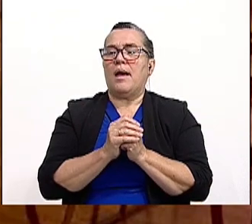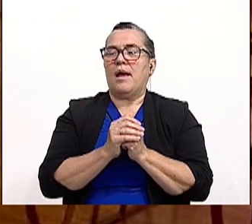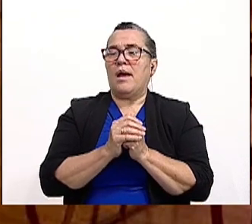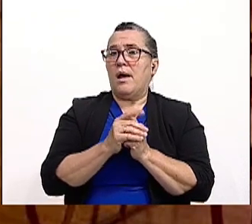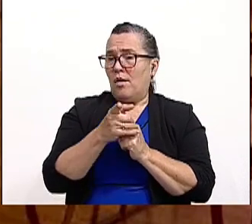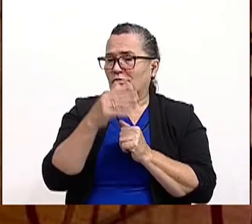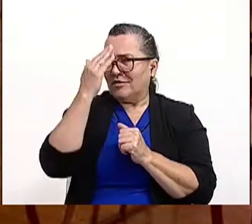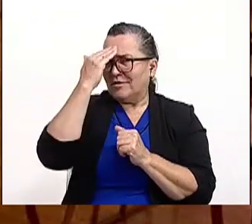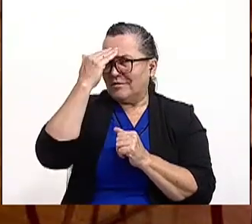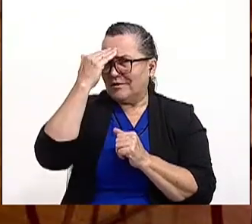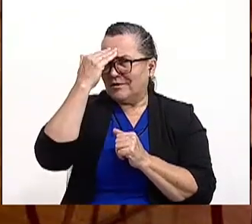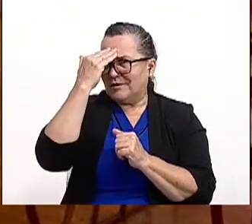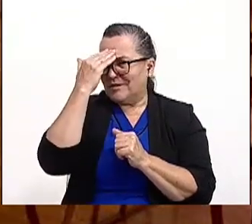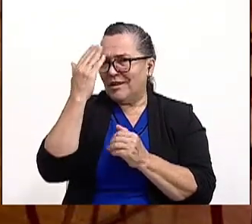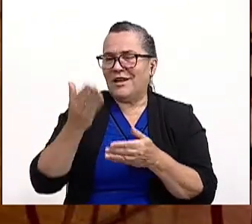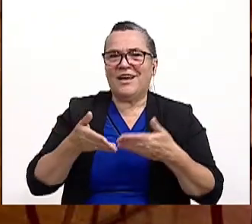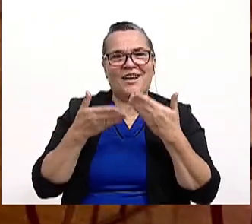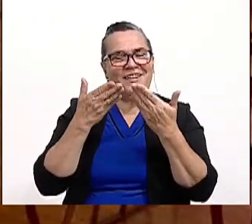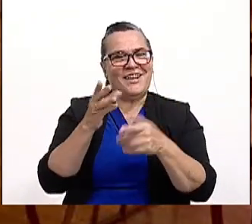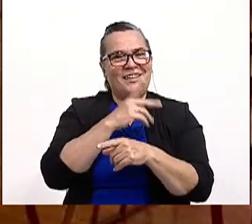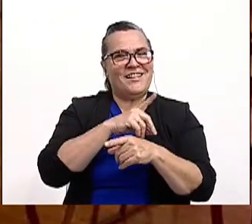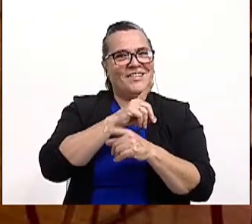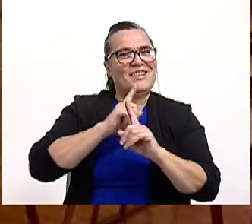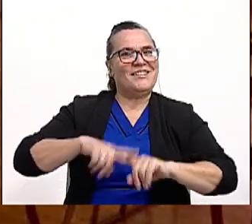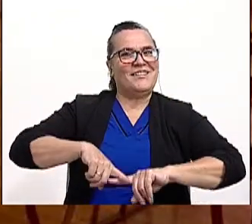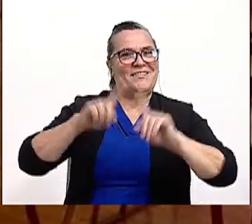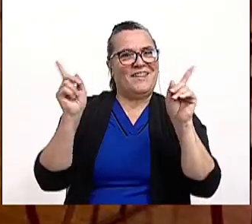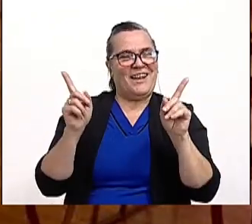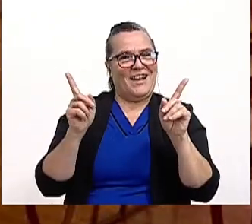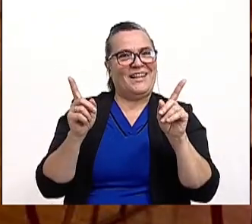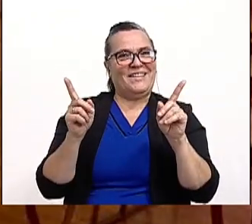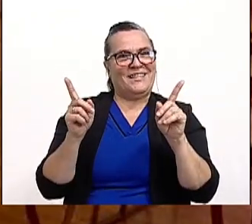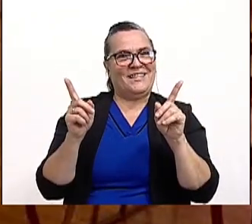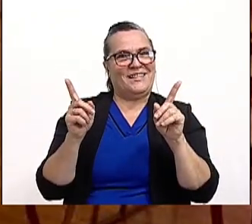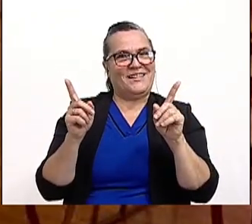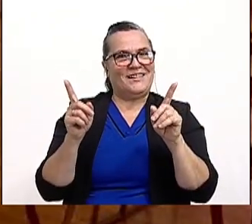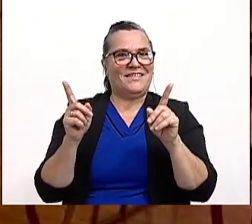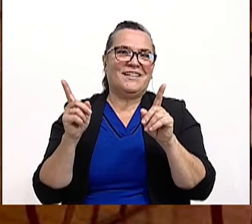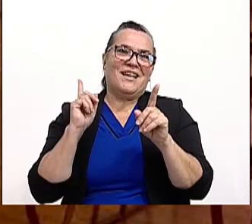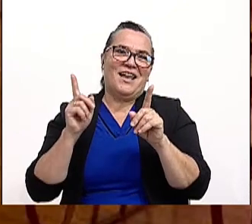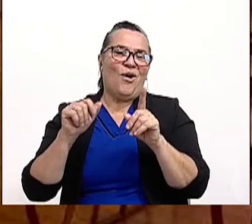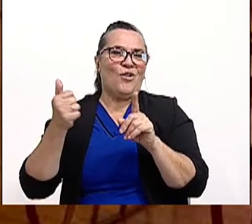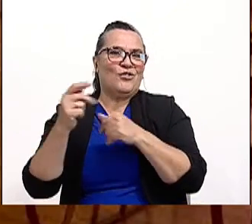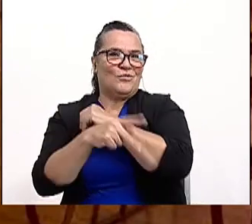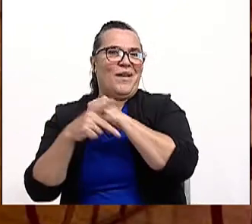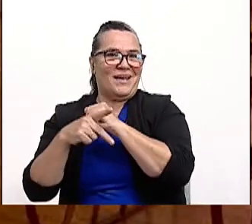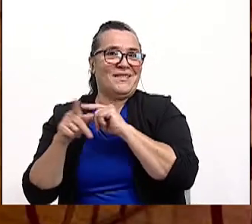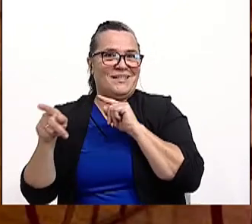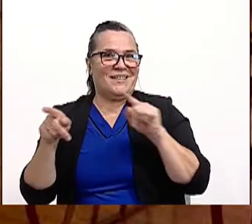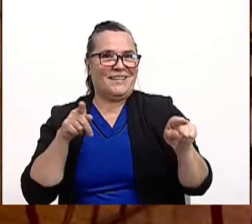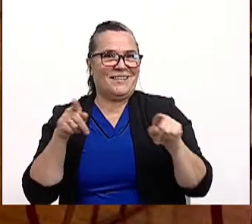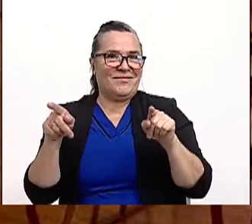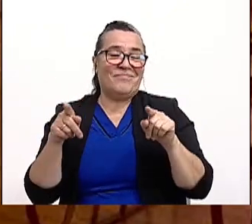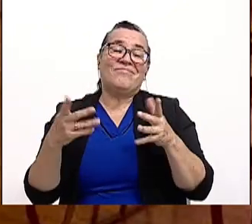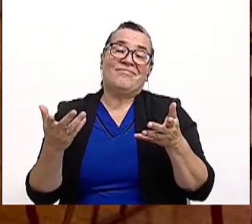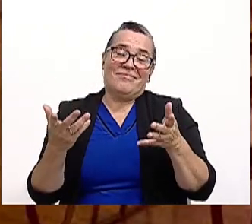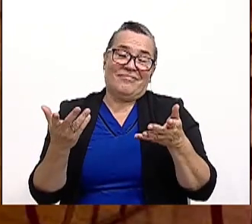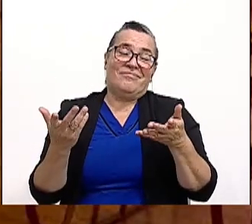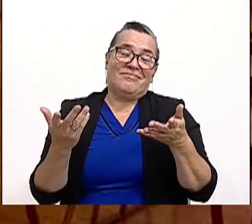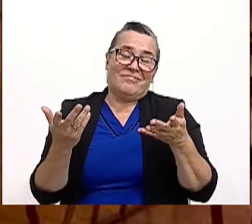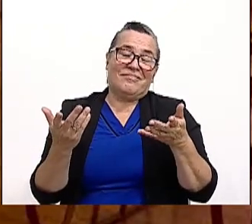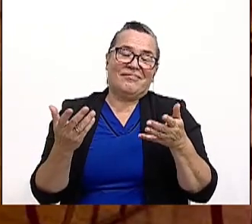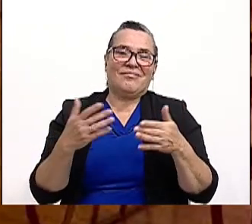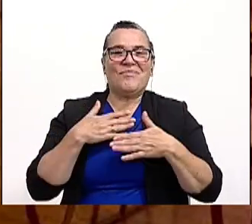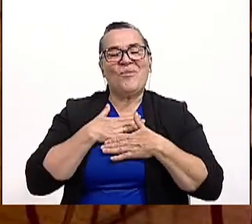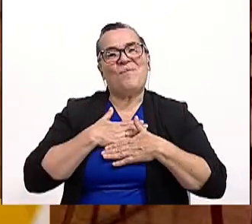Did you notice that giving directions is different from giving directions in other countries? Well, guys, it was a